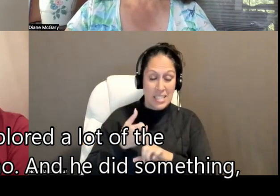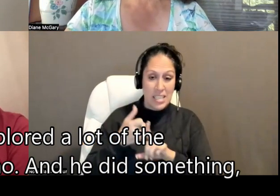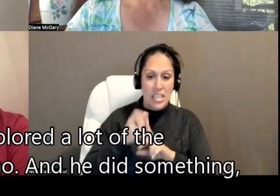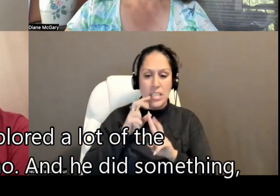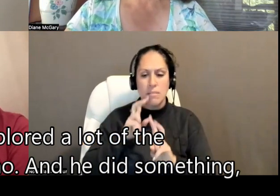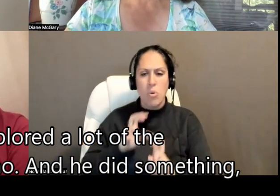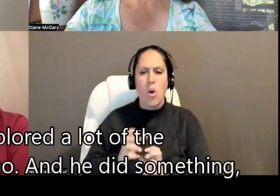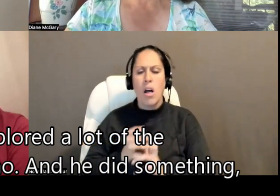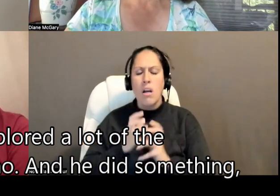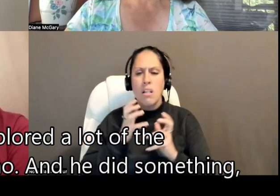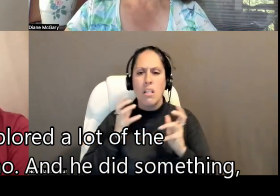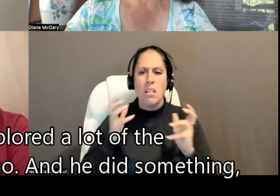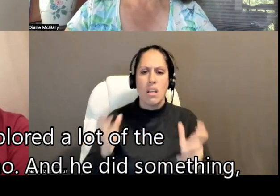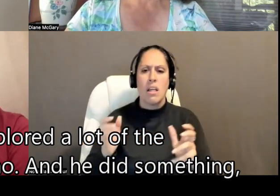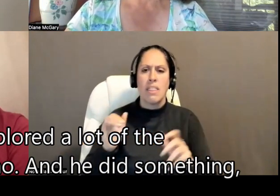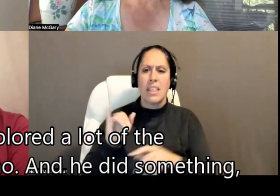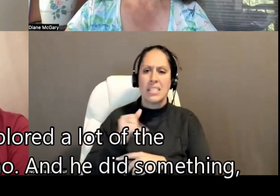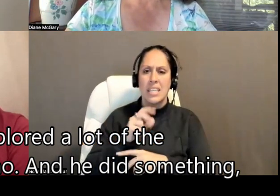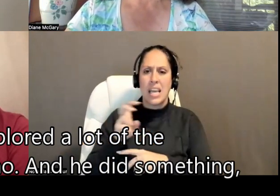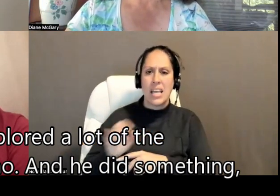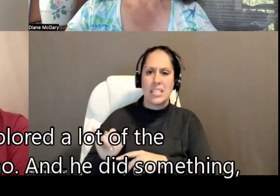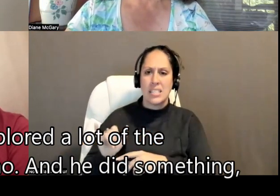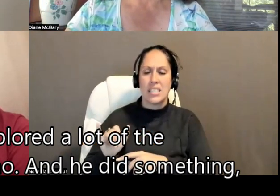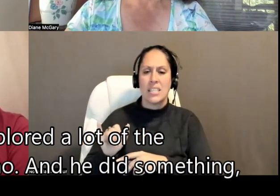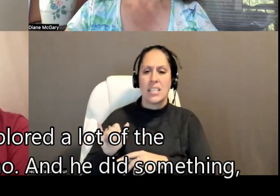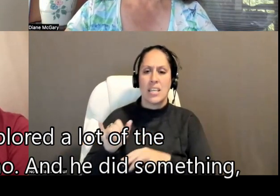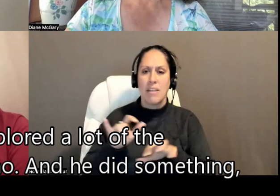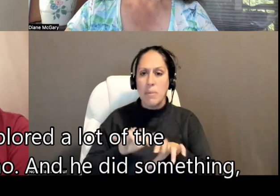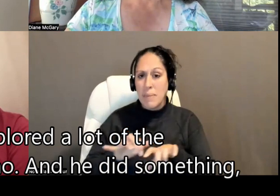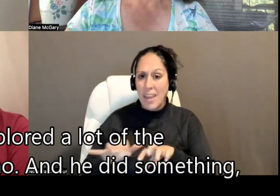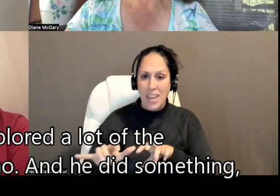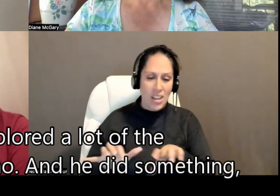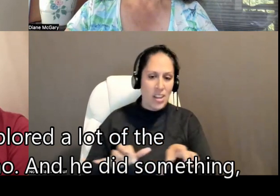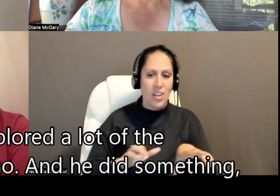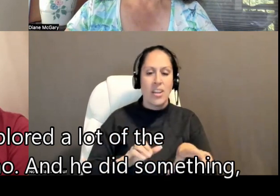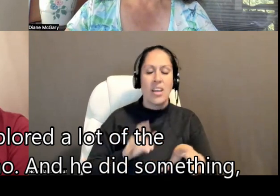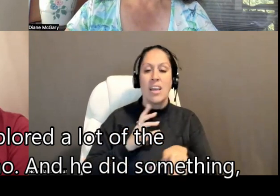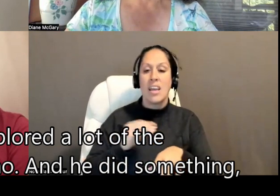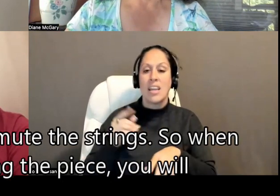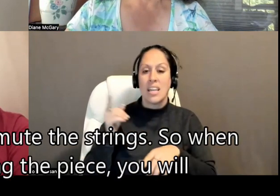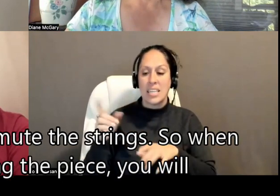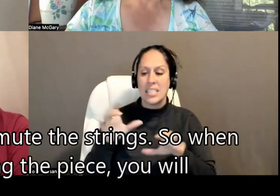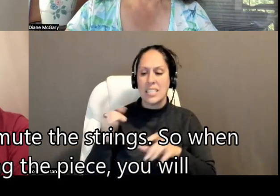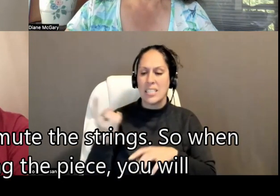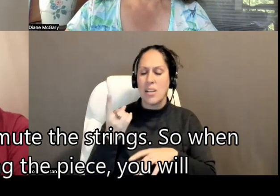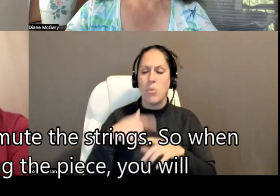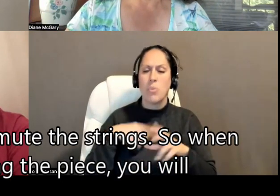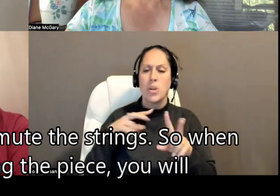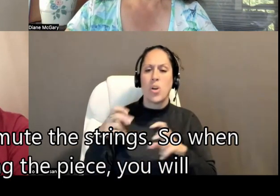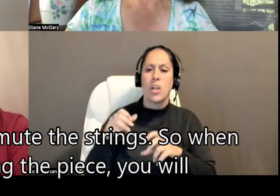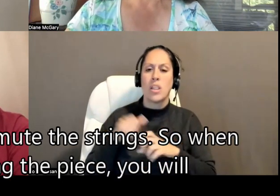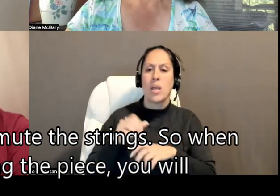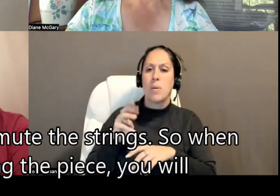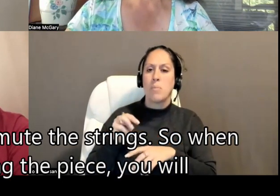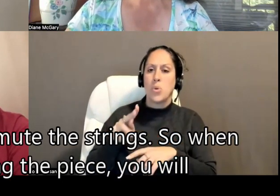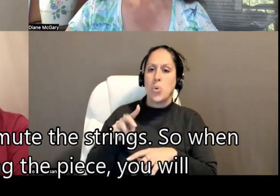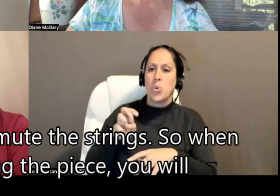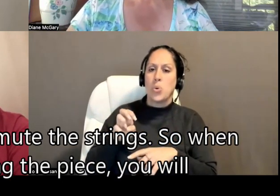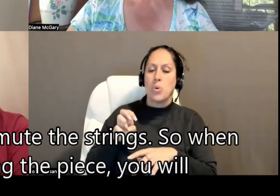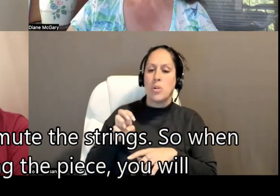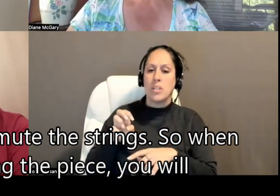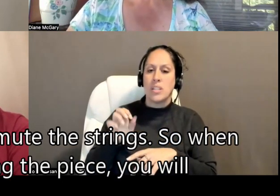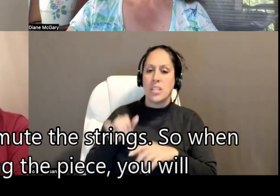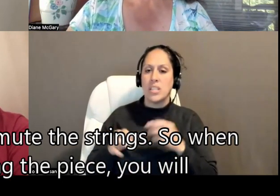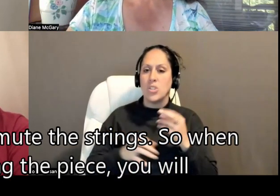a lot of the jazziness of the piano, and he did something what we call the mute the strings.